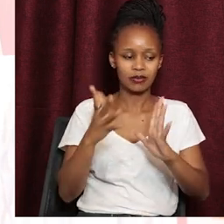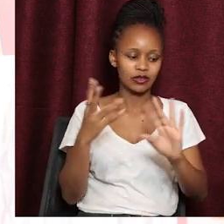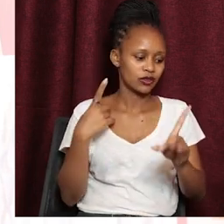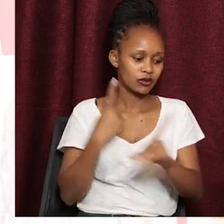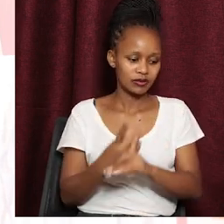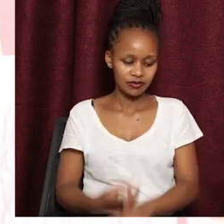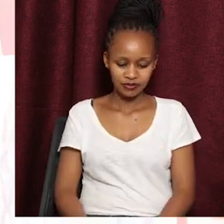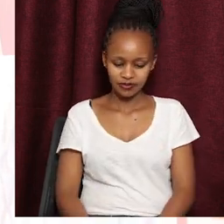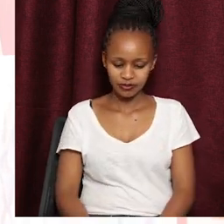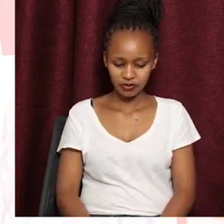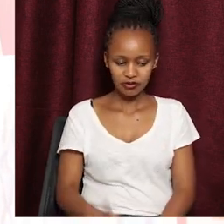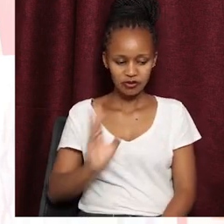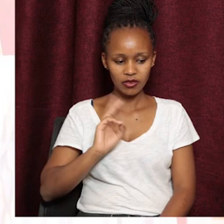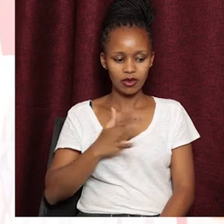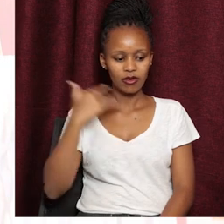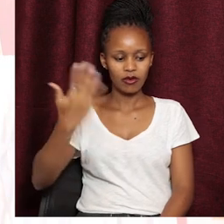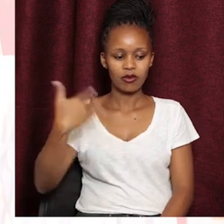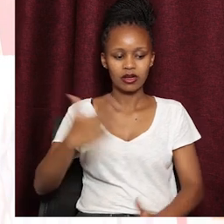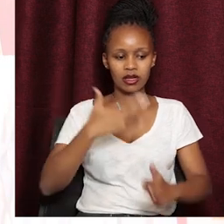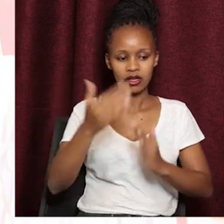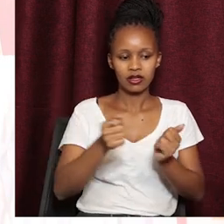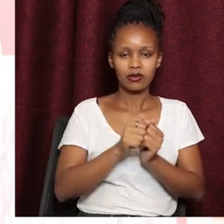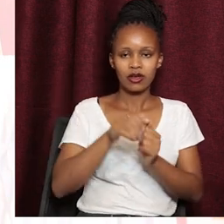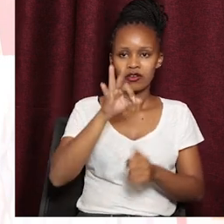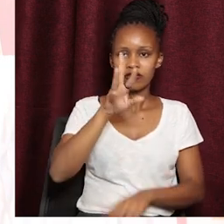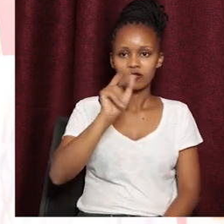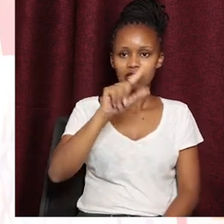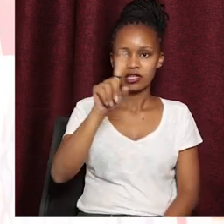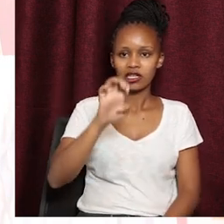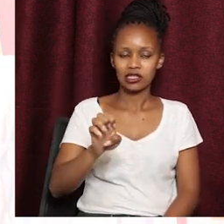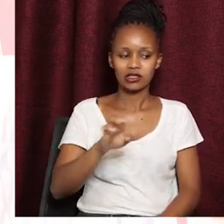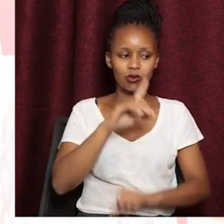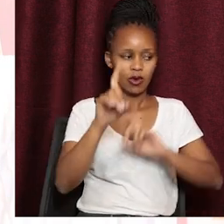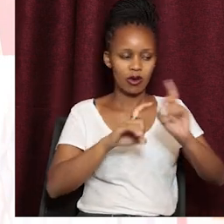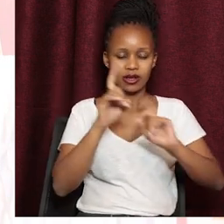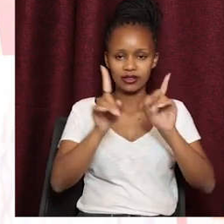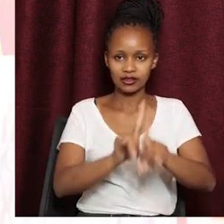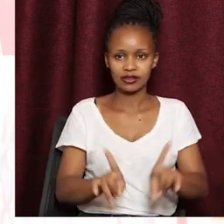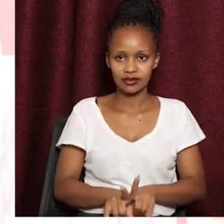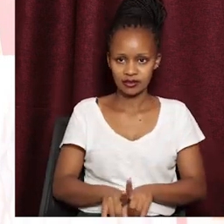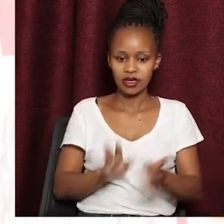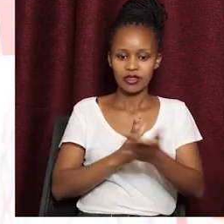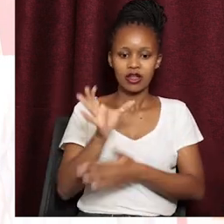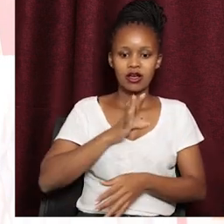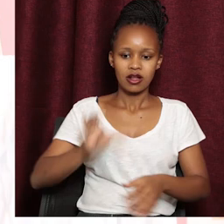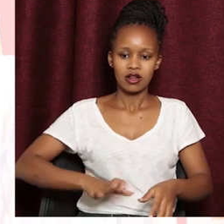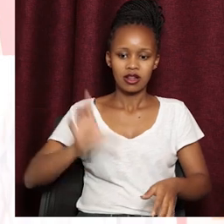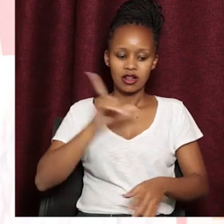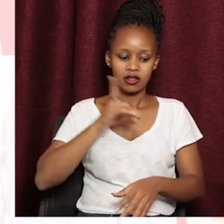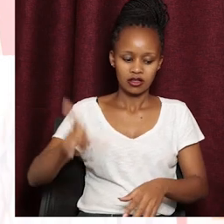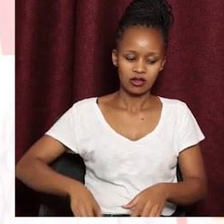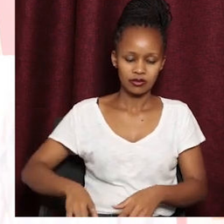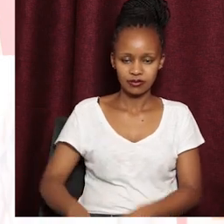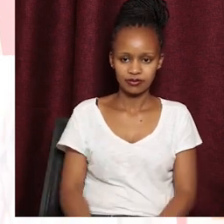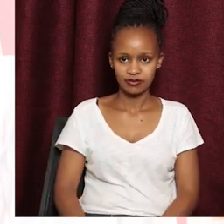celebrations, we always end with a phrase, "We ask this through Christ our